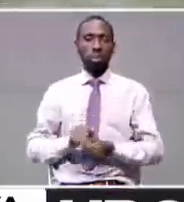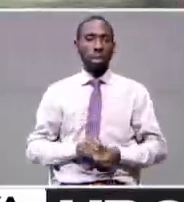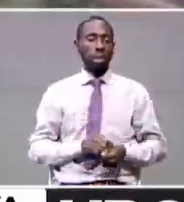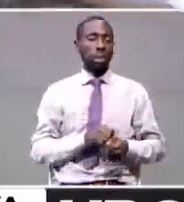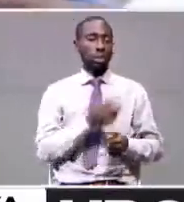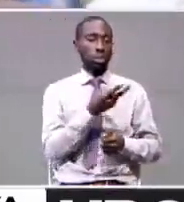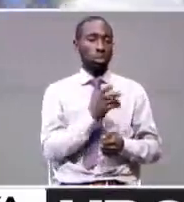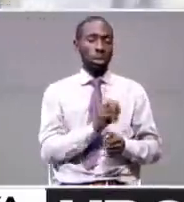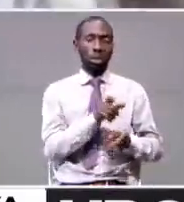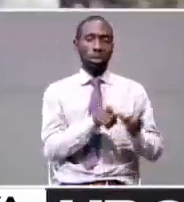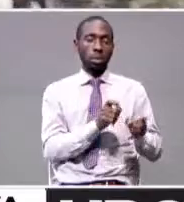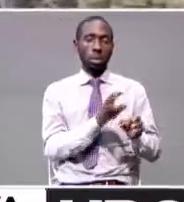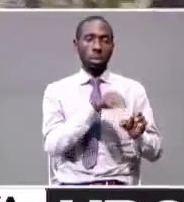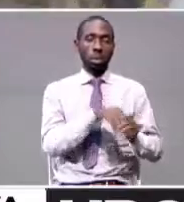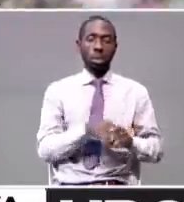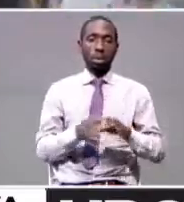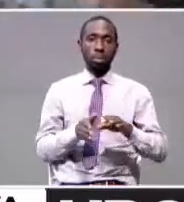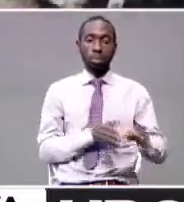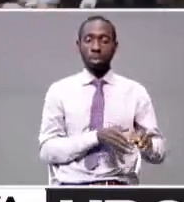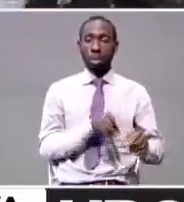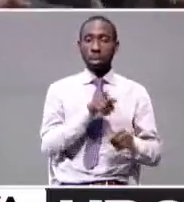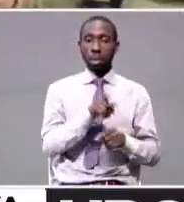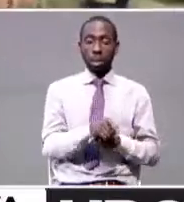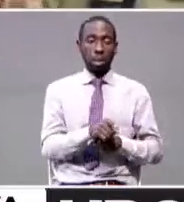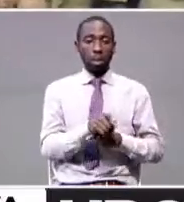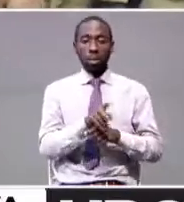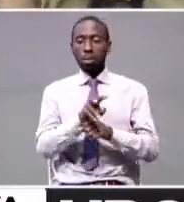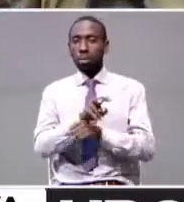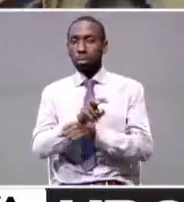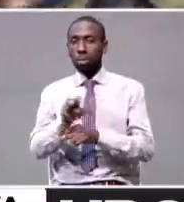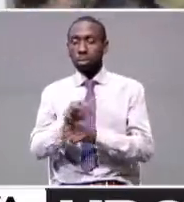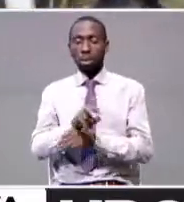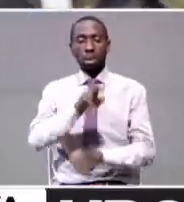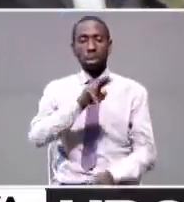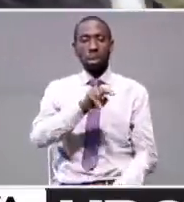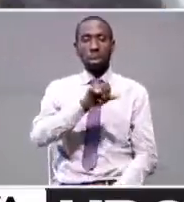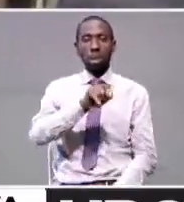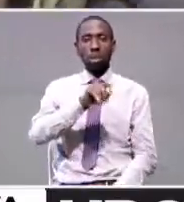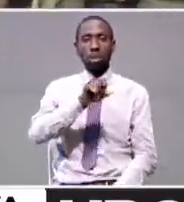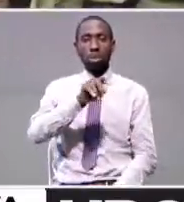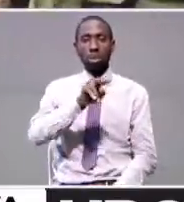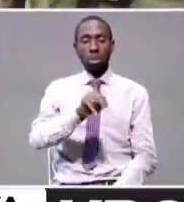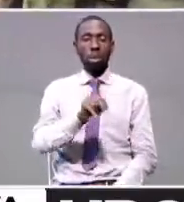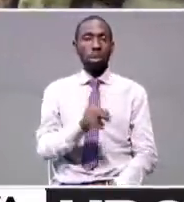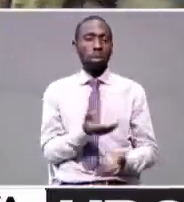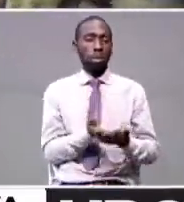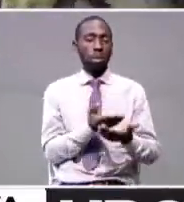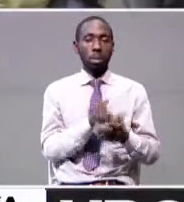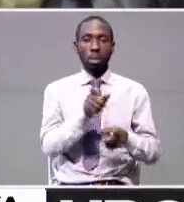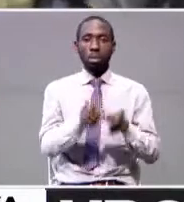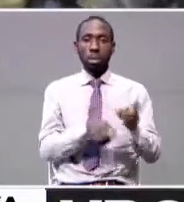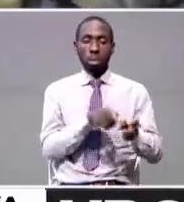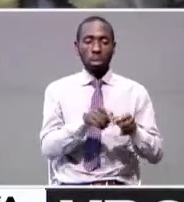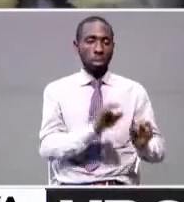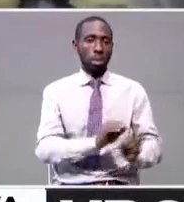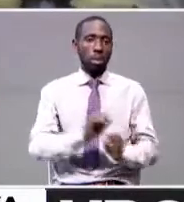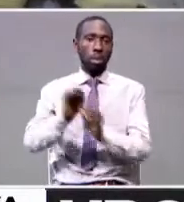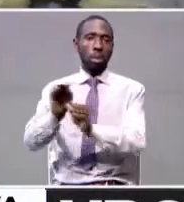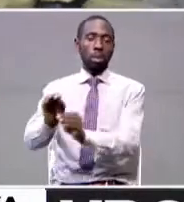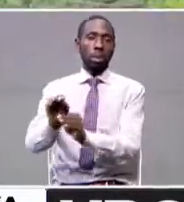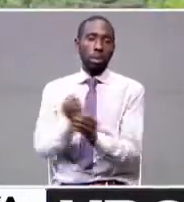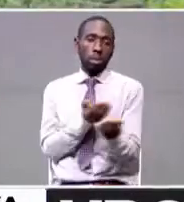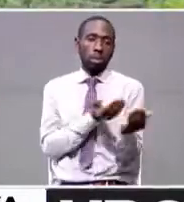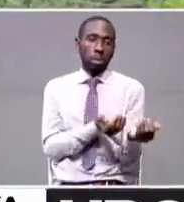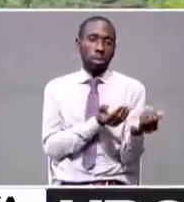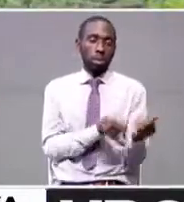kino ng'ekulembeddwamu ASP Nelson Tumushime ekubiriza batuuze okwamuka ekifo kino okutuusa ng'embeera eze mu